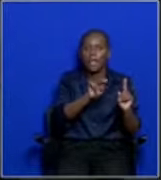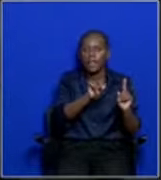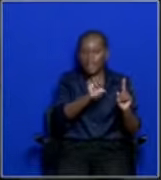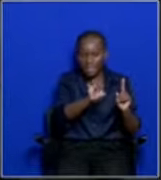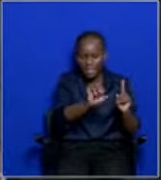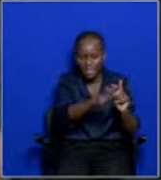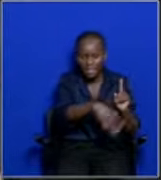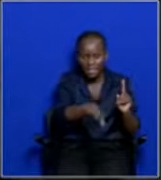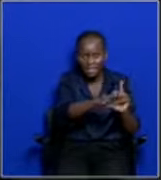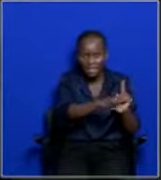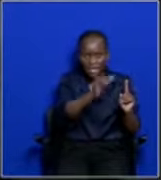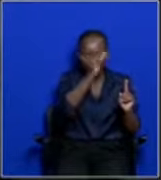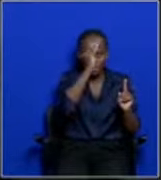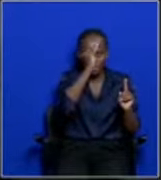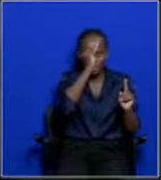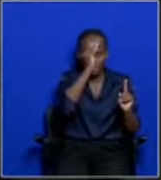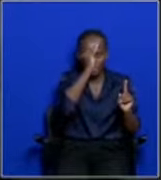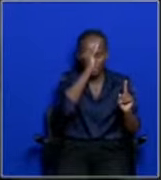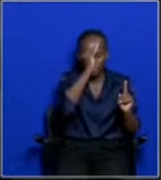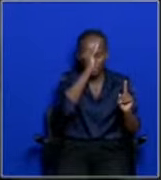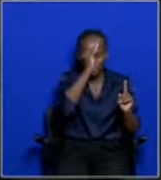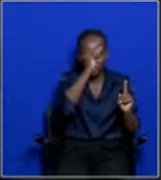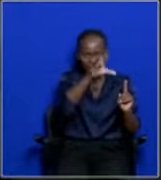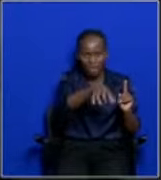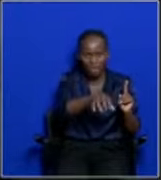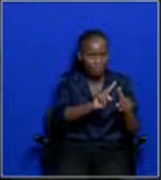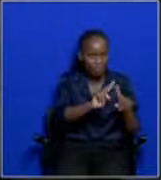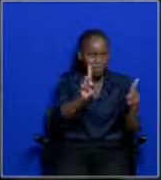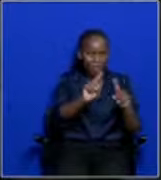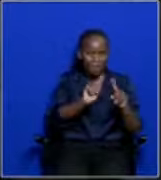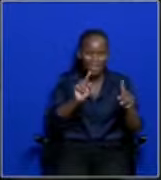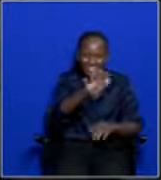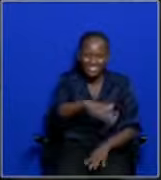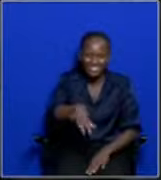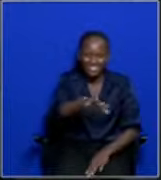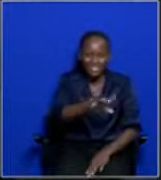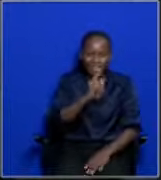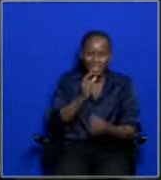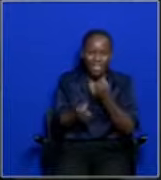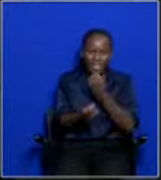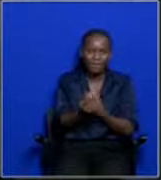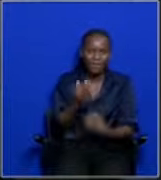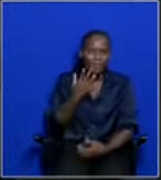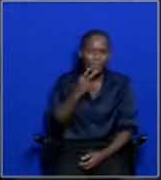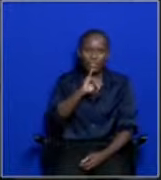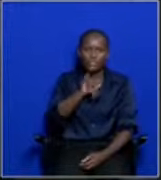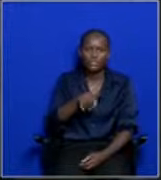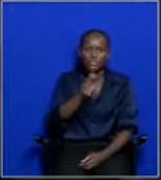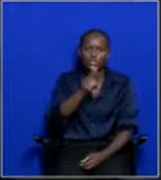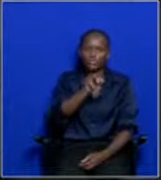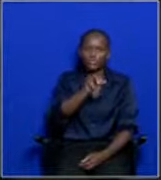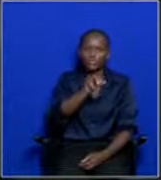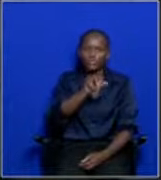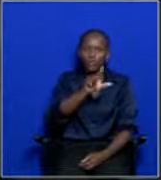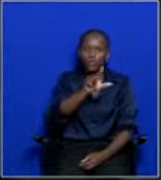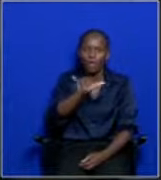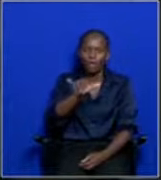that some communication, but I think this is in July, if I'm not mistaken. No, it's in